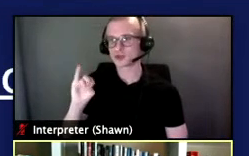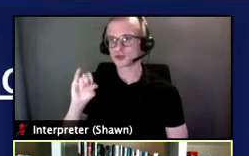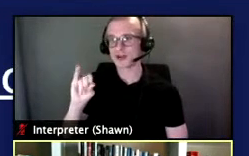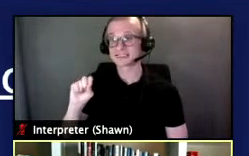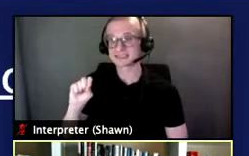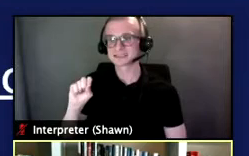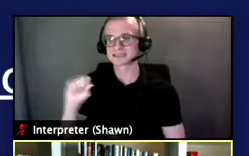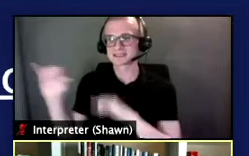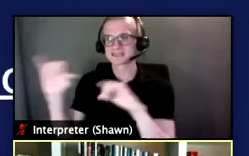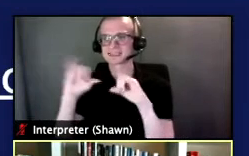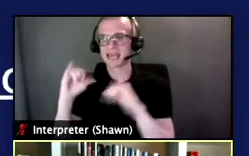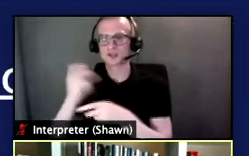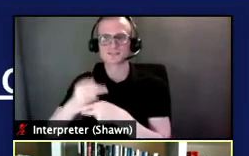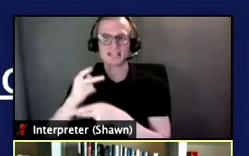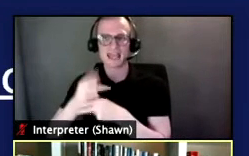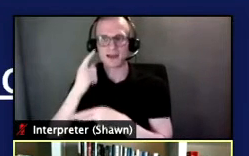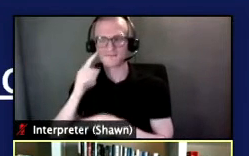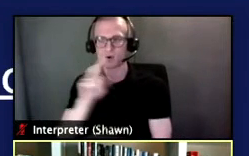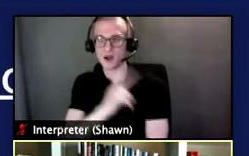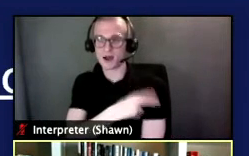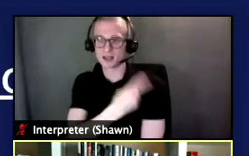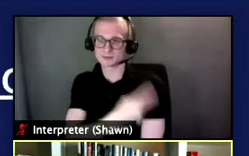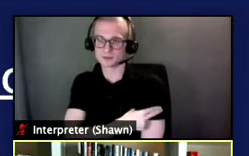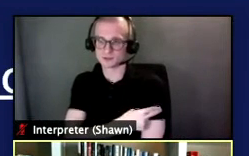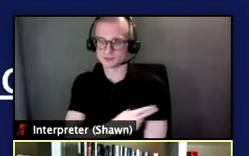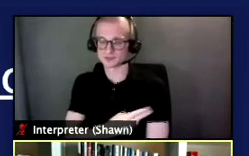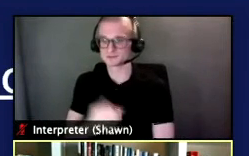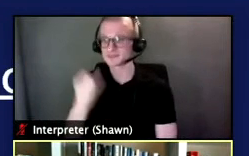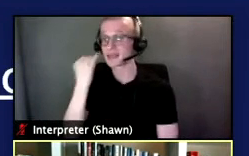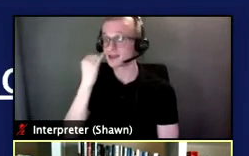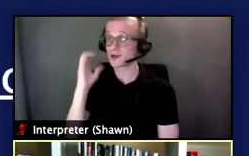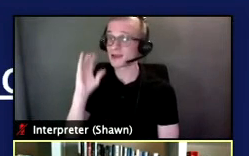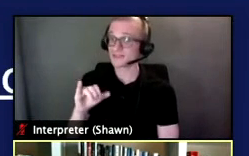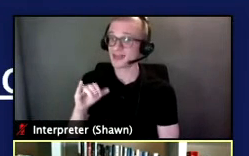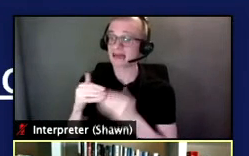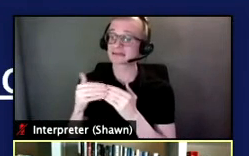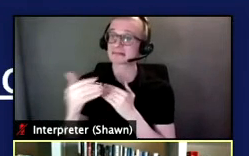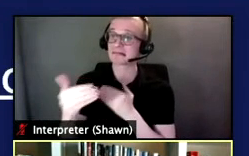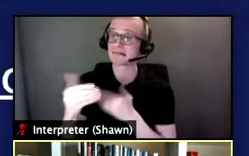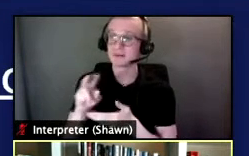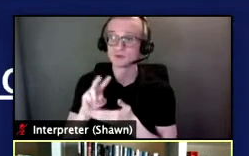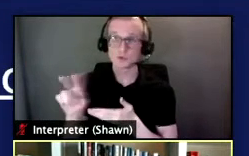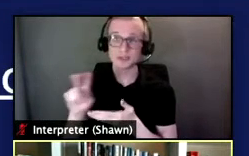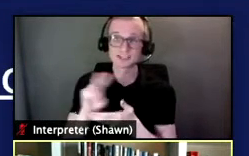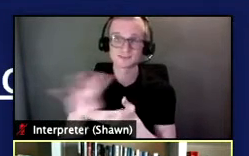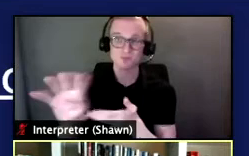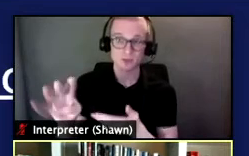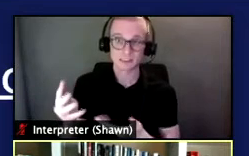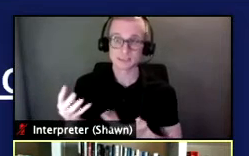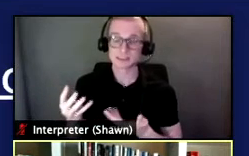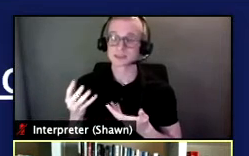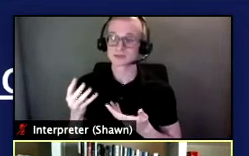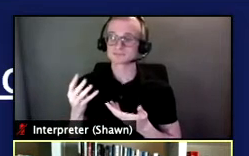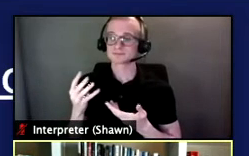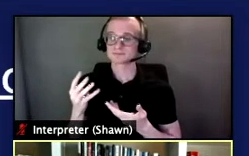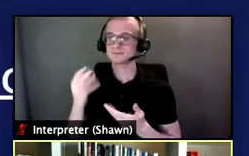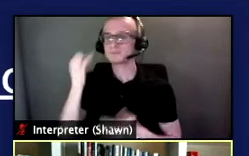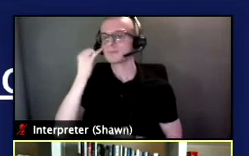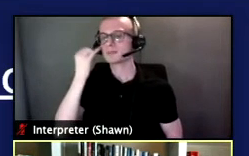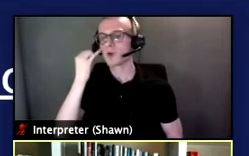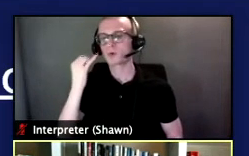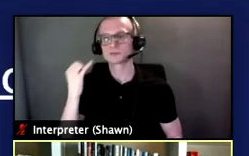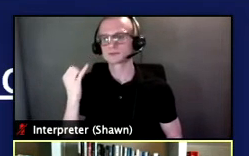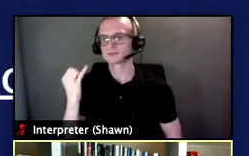specifically, if it takes 2 to 3 to 4 weeks, if I'm told that, Dr. France, you'll need to